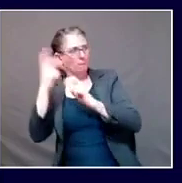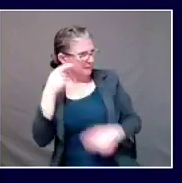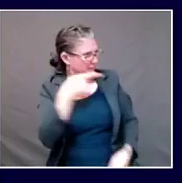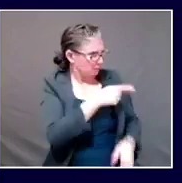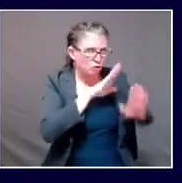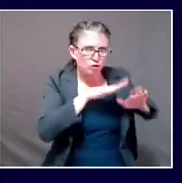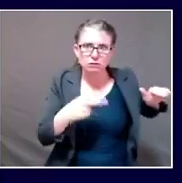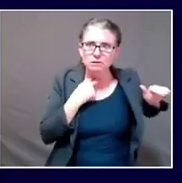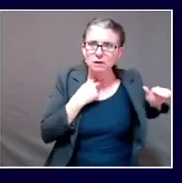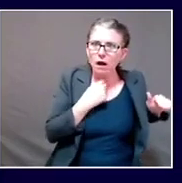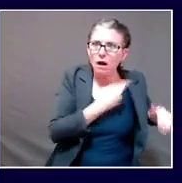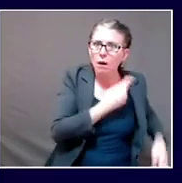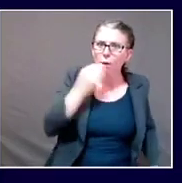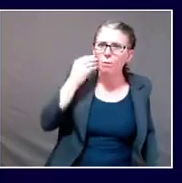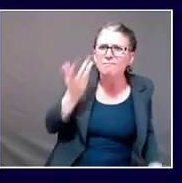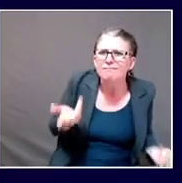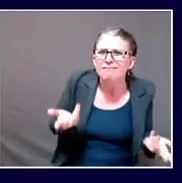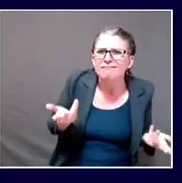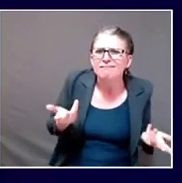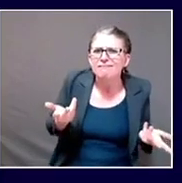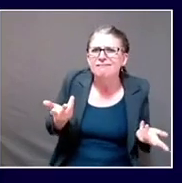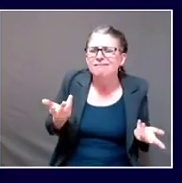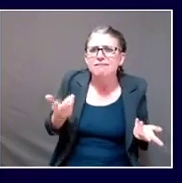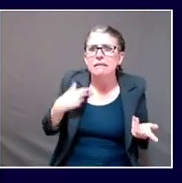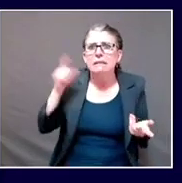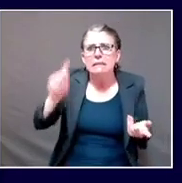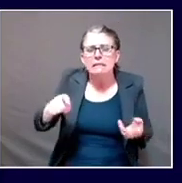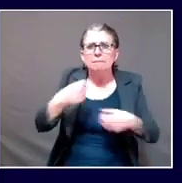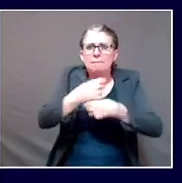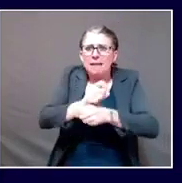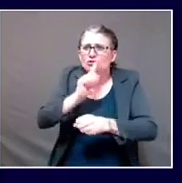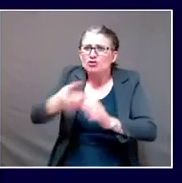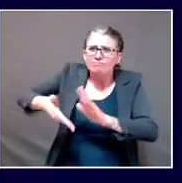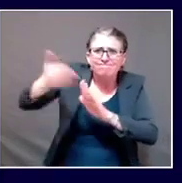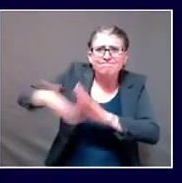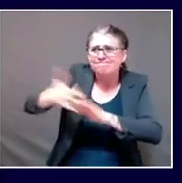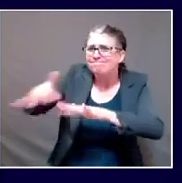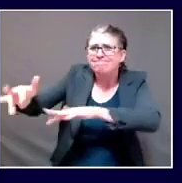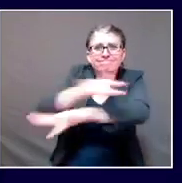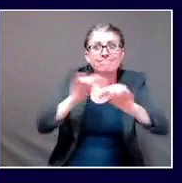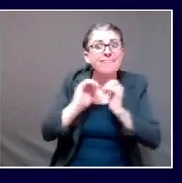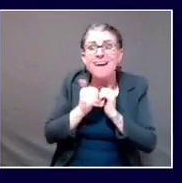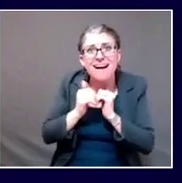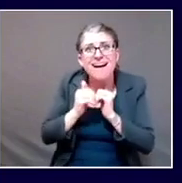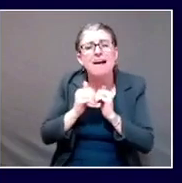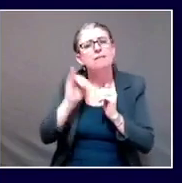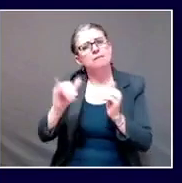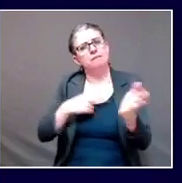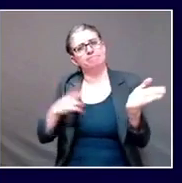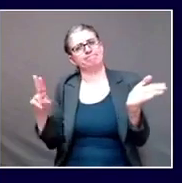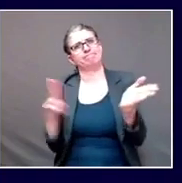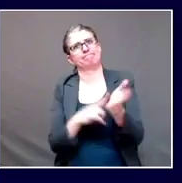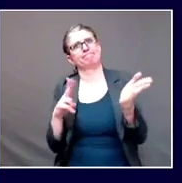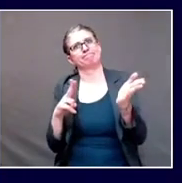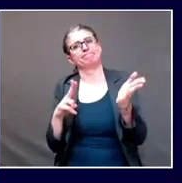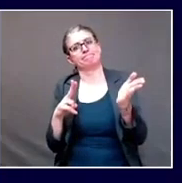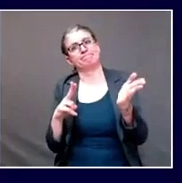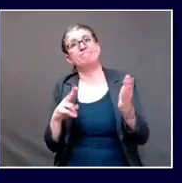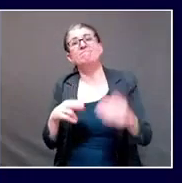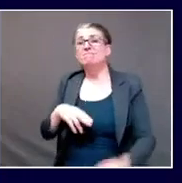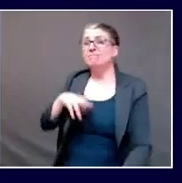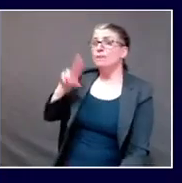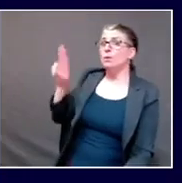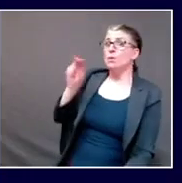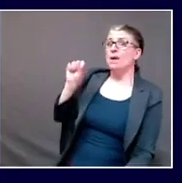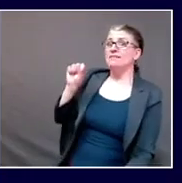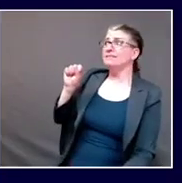Without additional funds from Congress, our workers and our businesses would be hit even harder than they were last spring if we were forced